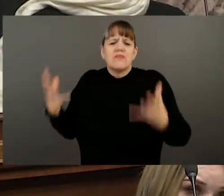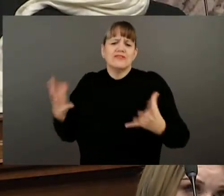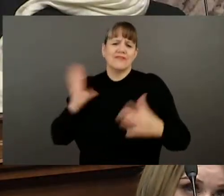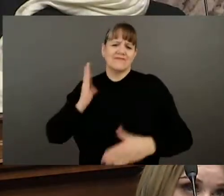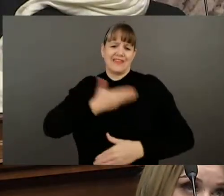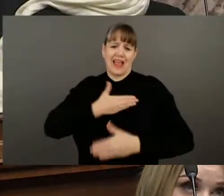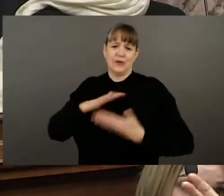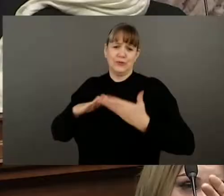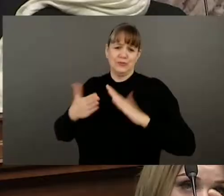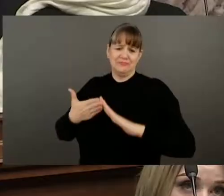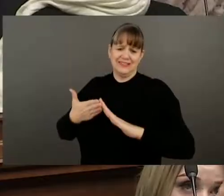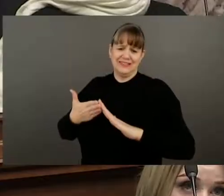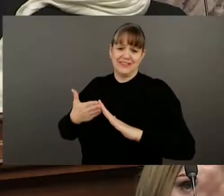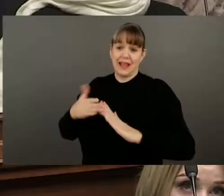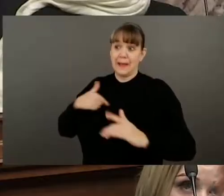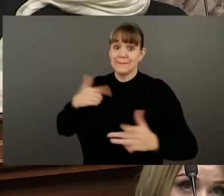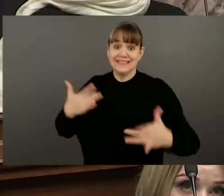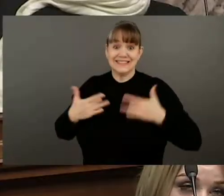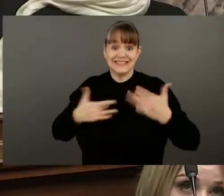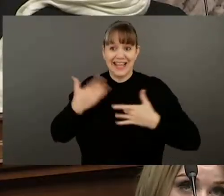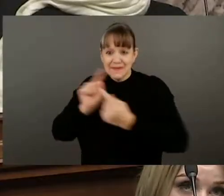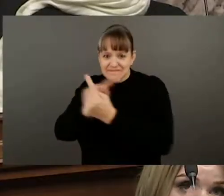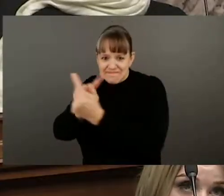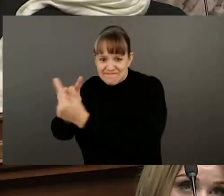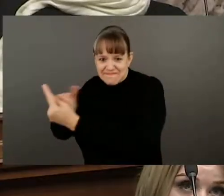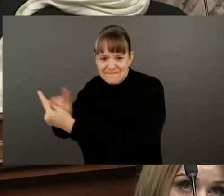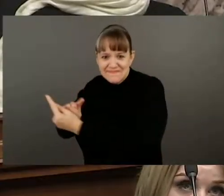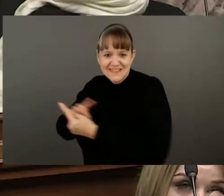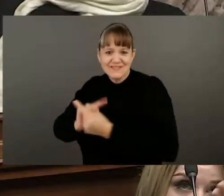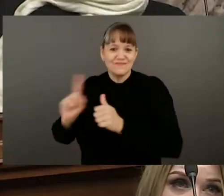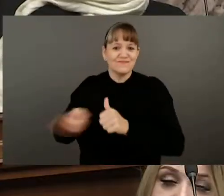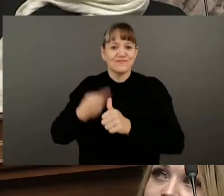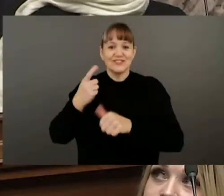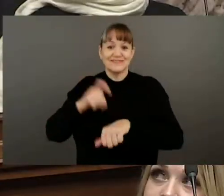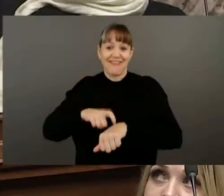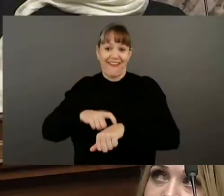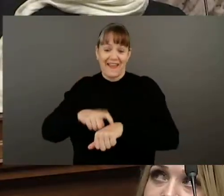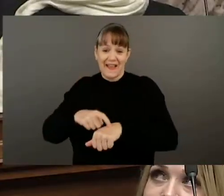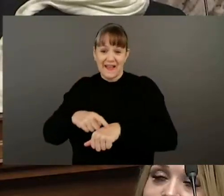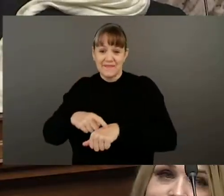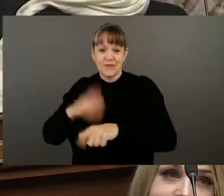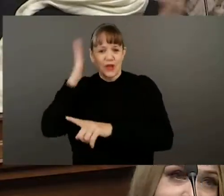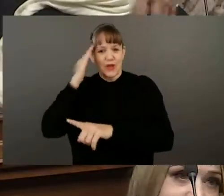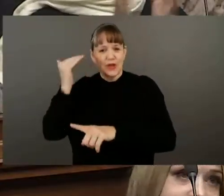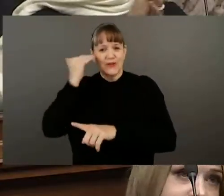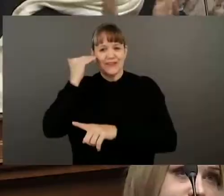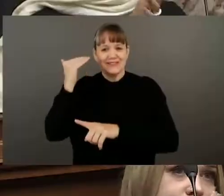of you at the first ever Korean Heritage Day at the Hall of Honor. Welcome, thank you.